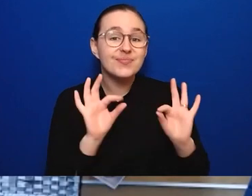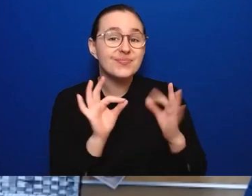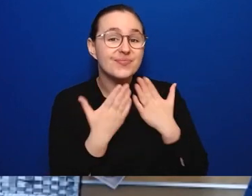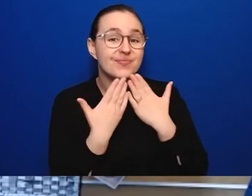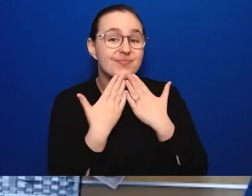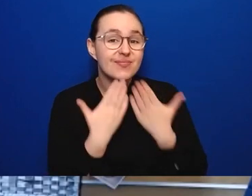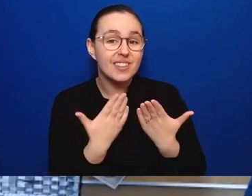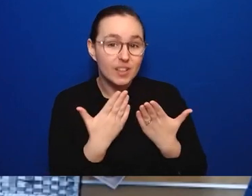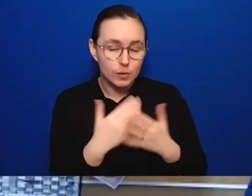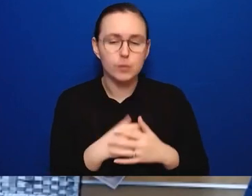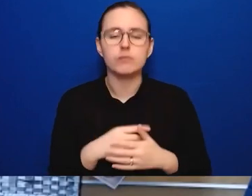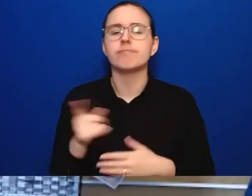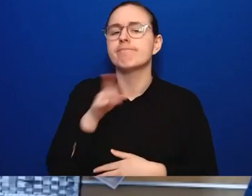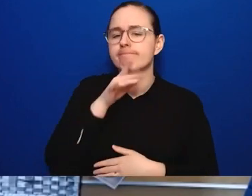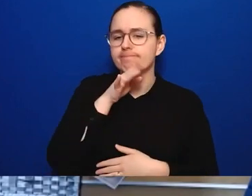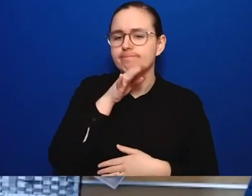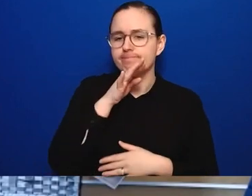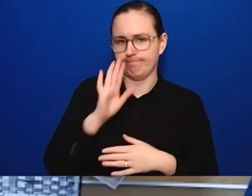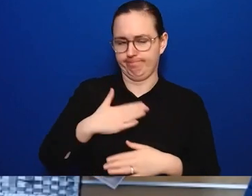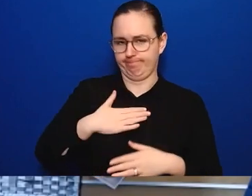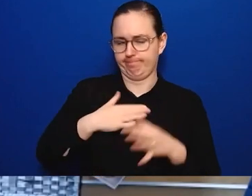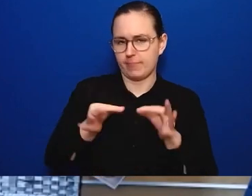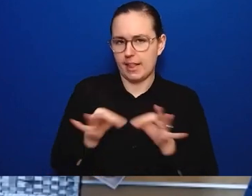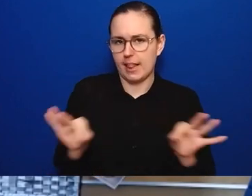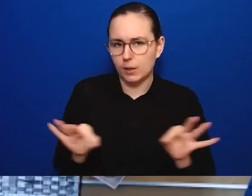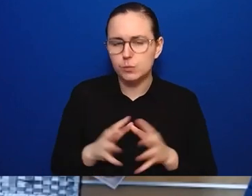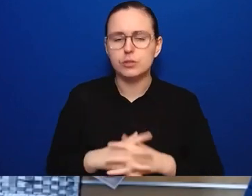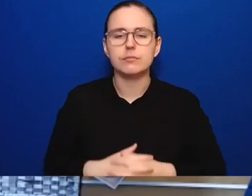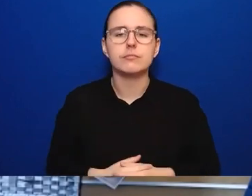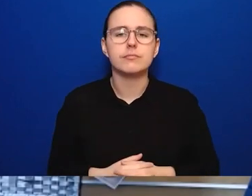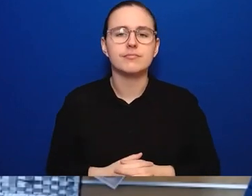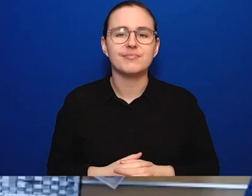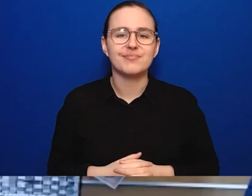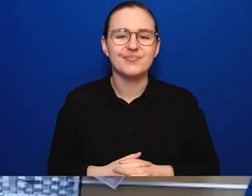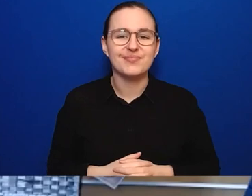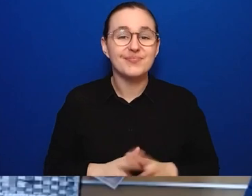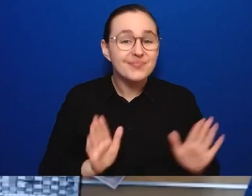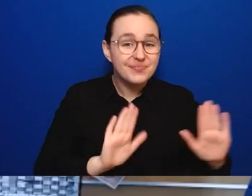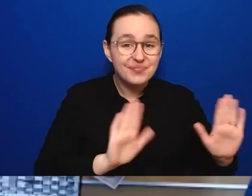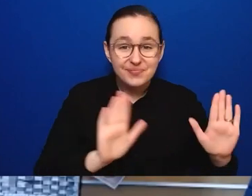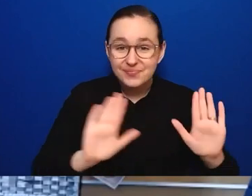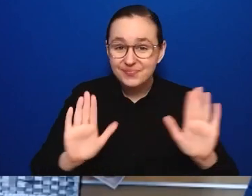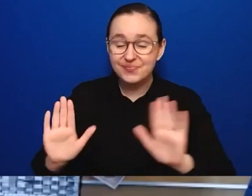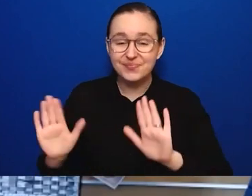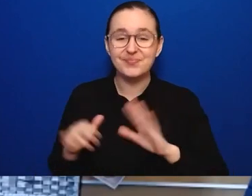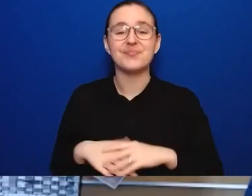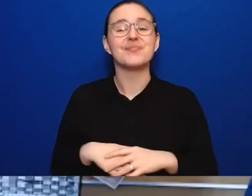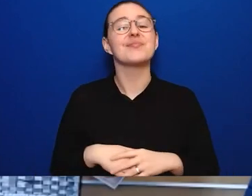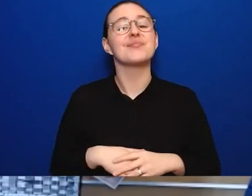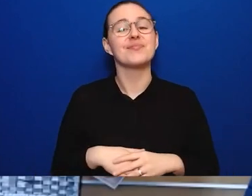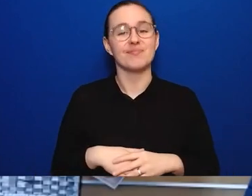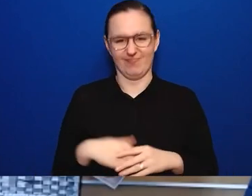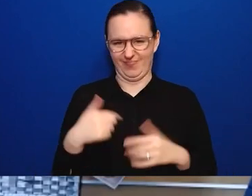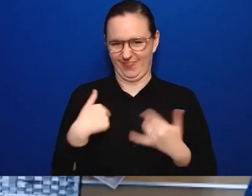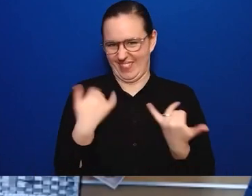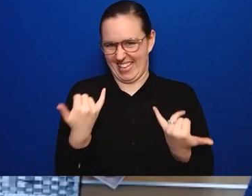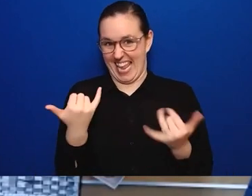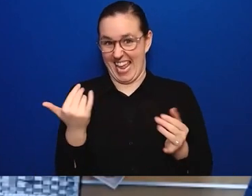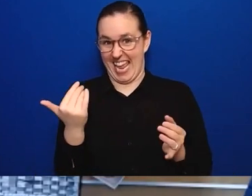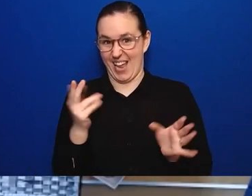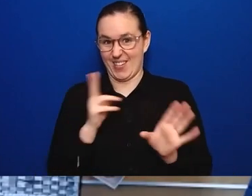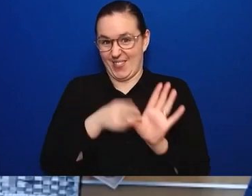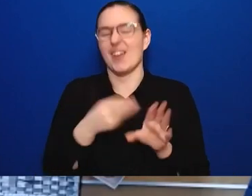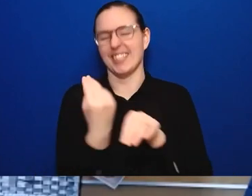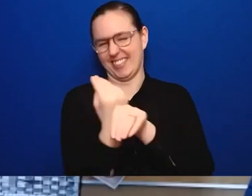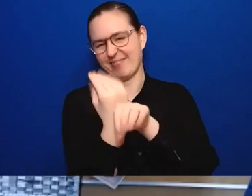Sagasquian. Hello, everyone. I'm joining you today virtually from the unceded ancestral territory